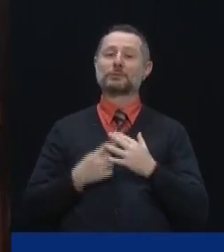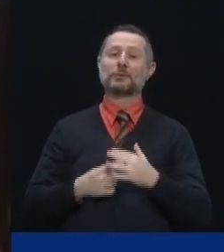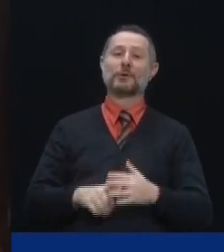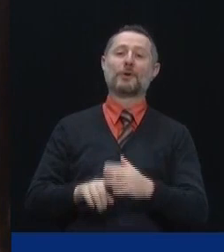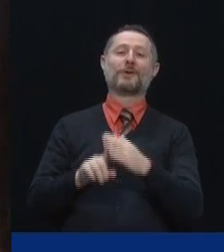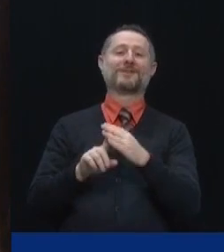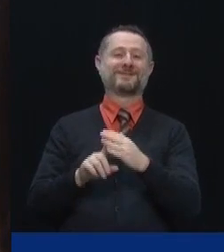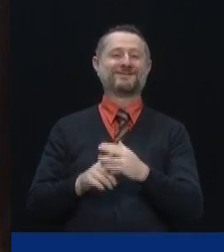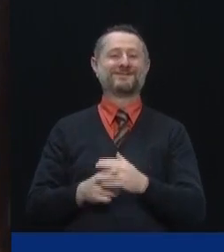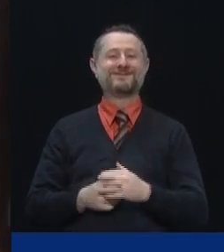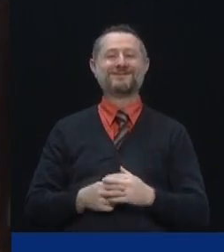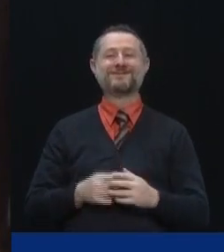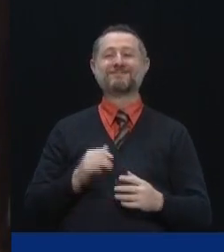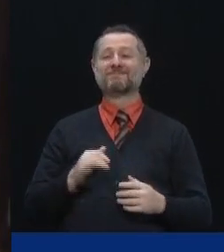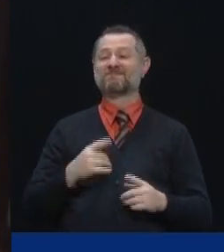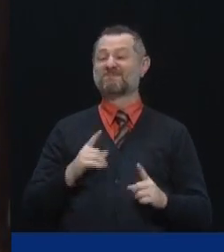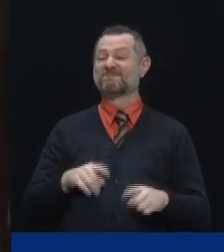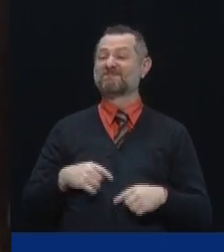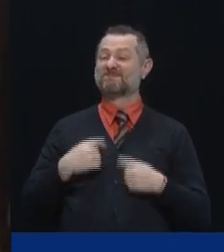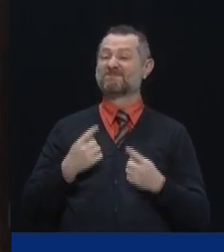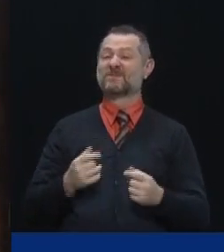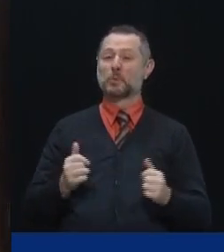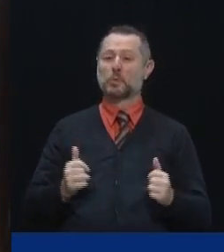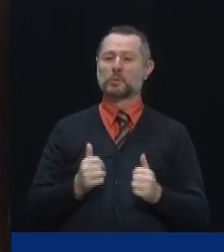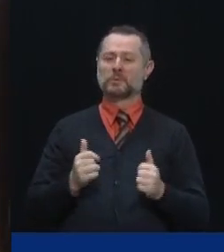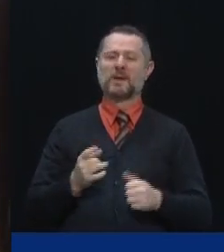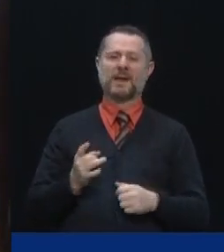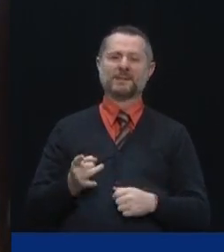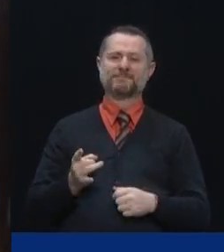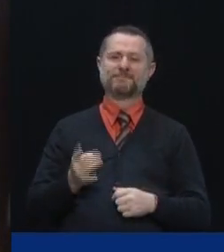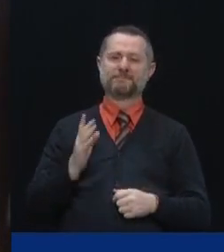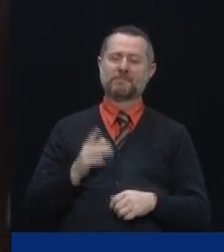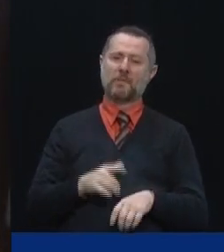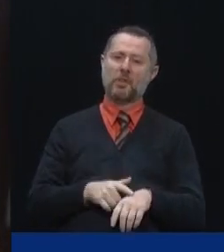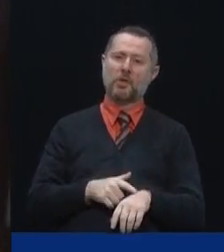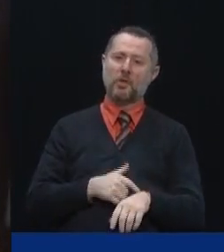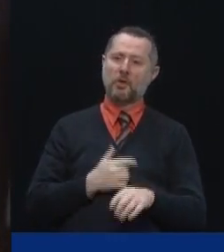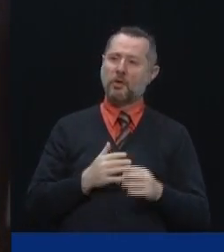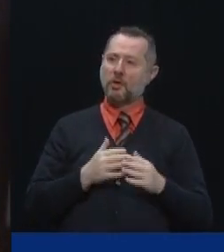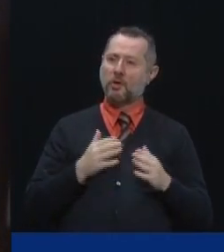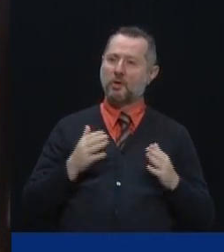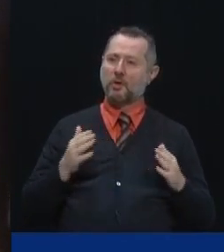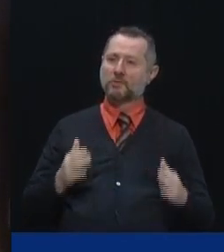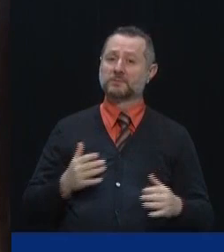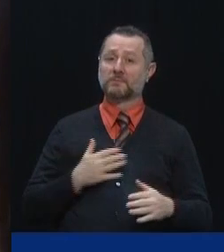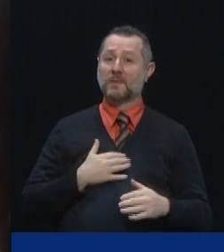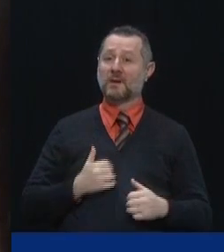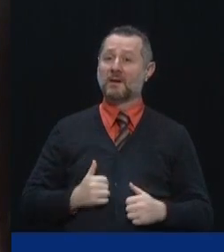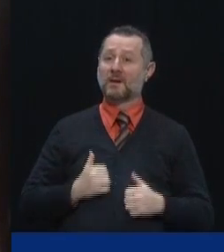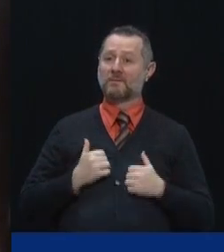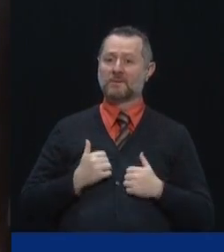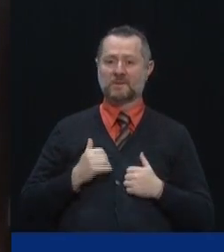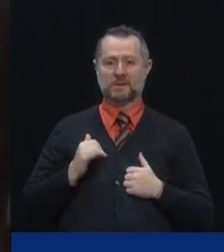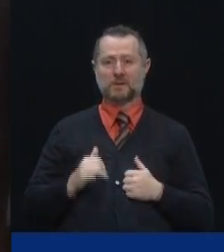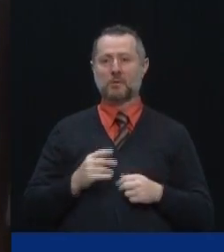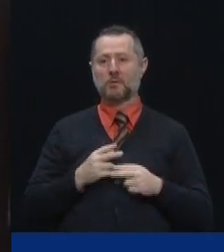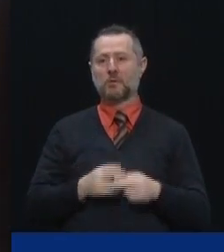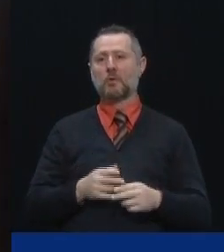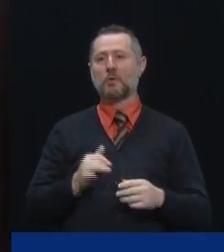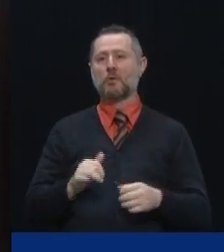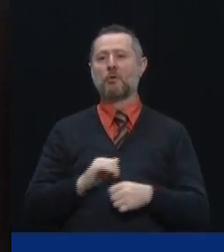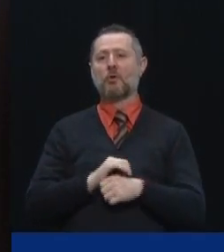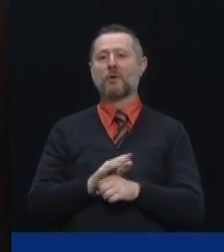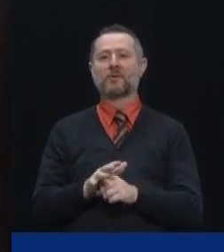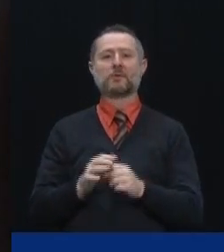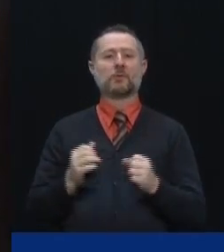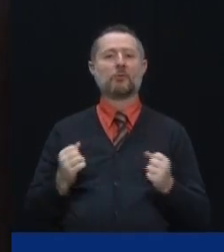through a long winter, probably the longest winter of my life. We went through the COVID winter. It was